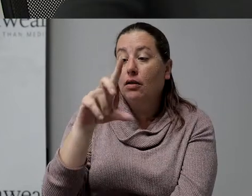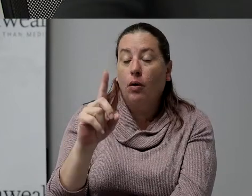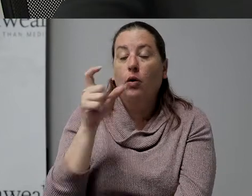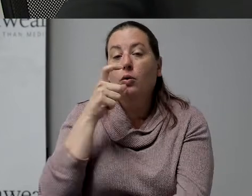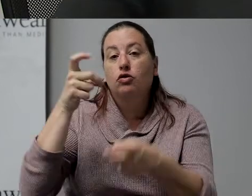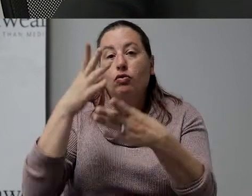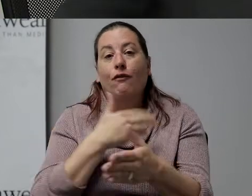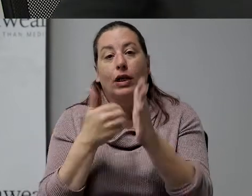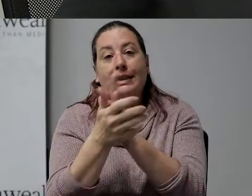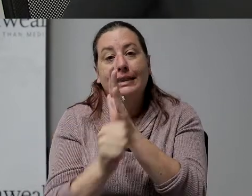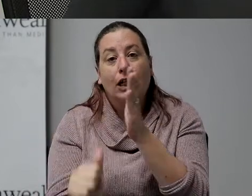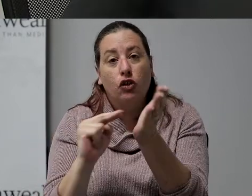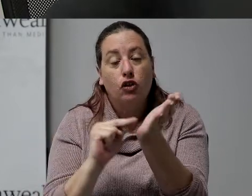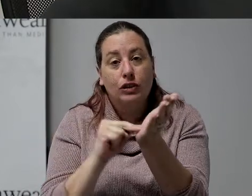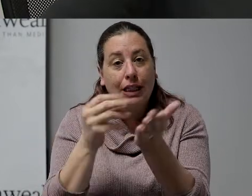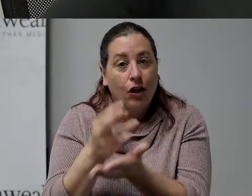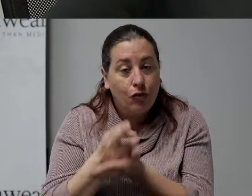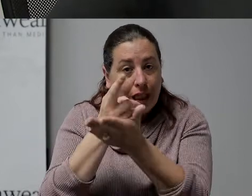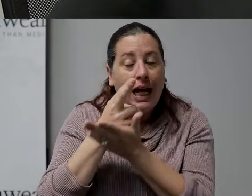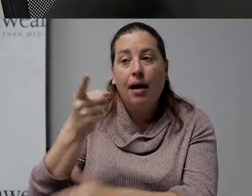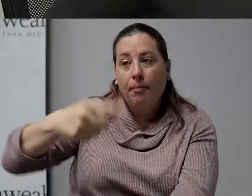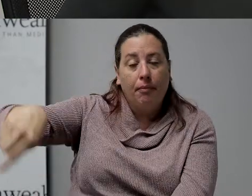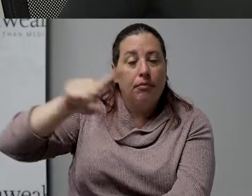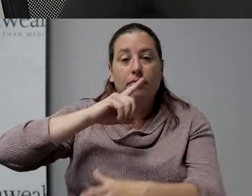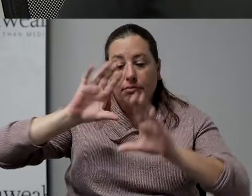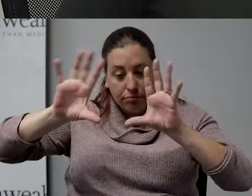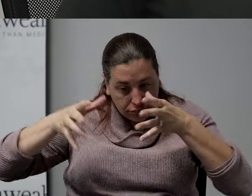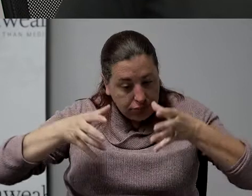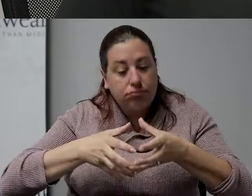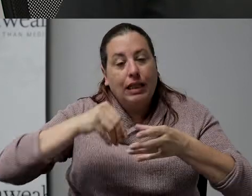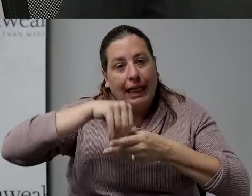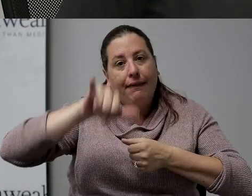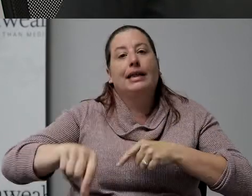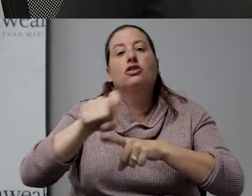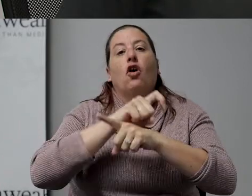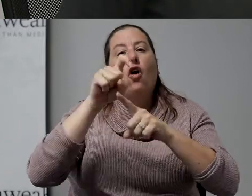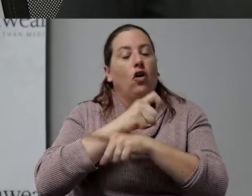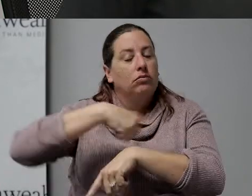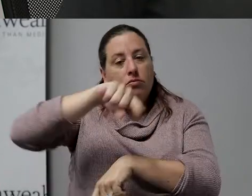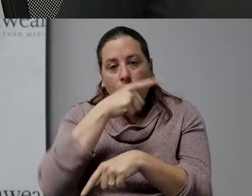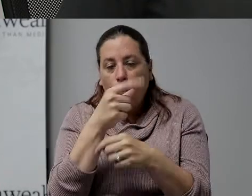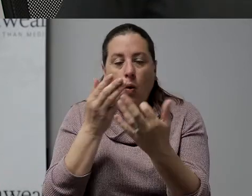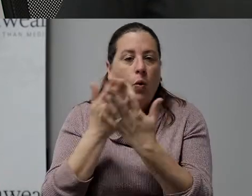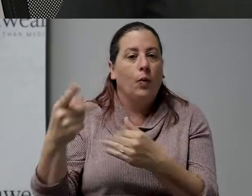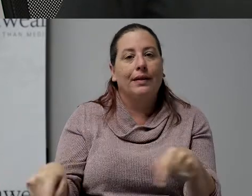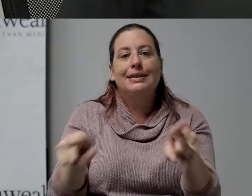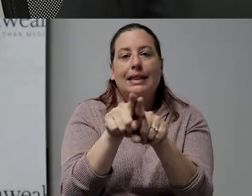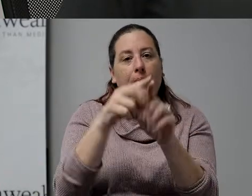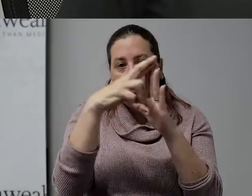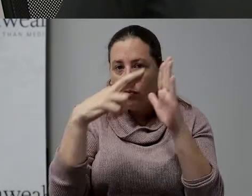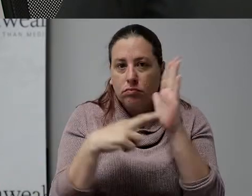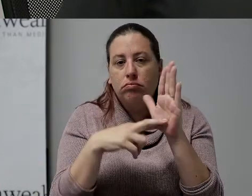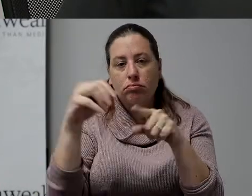skilled nursing and rehab. They're all in on these calls. They're all going through the same,